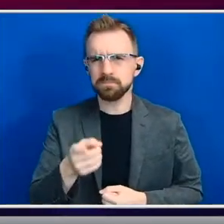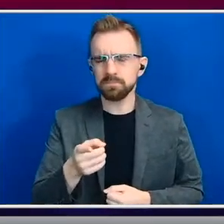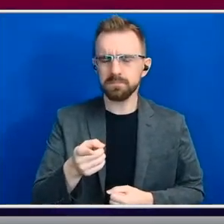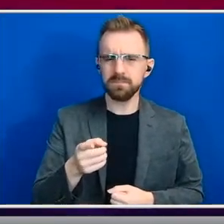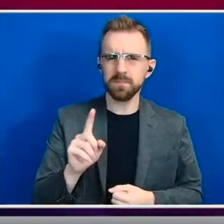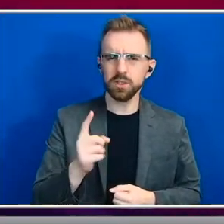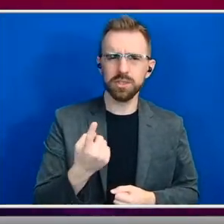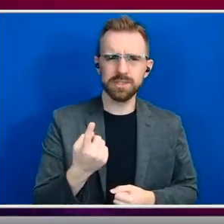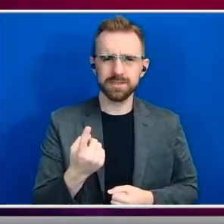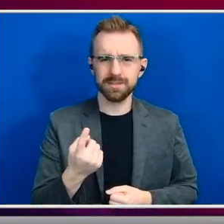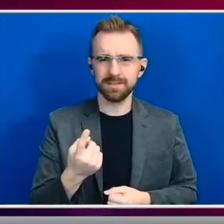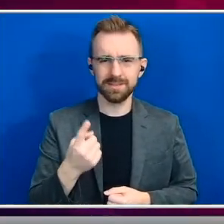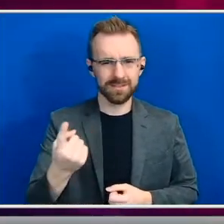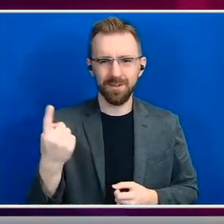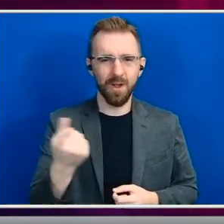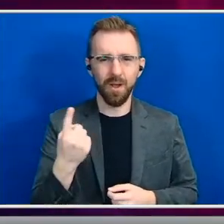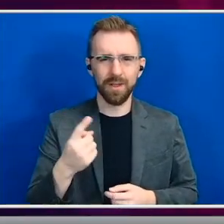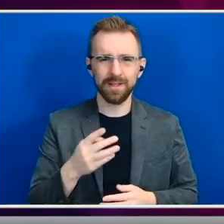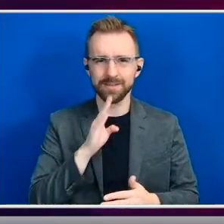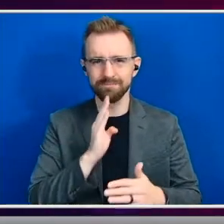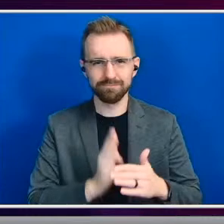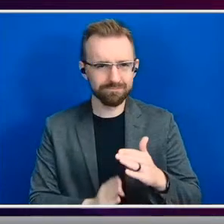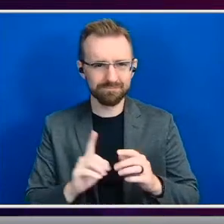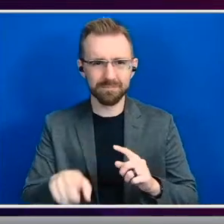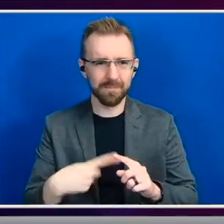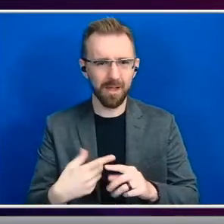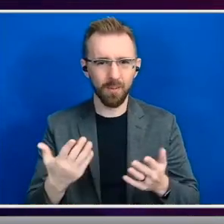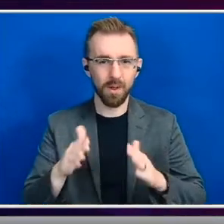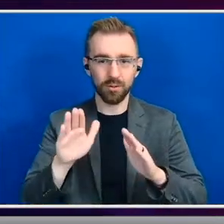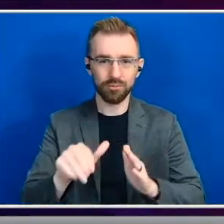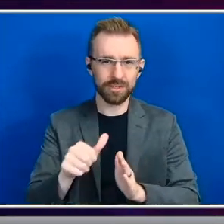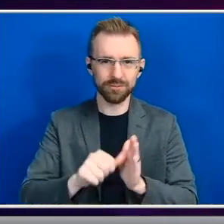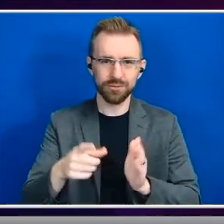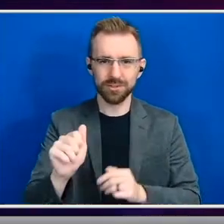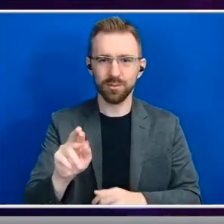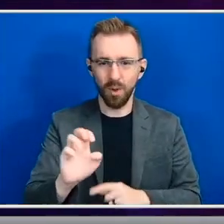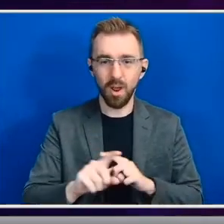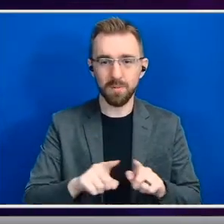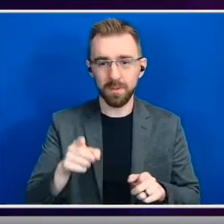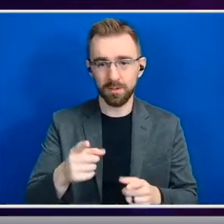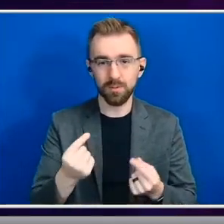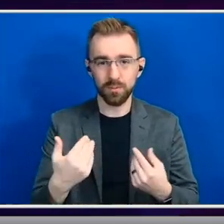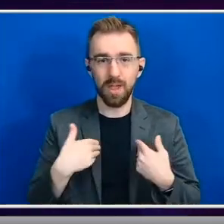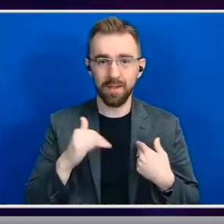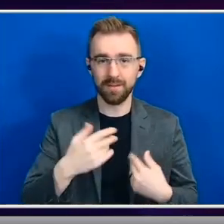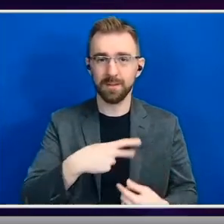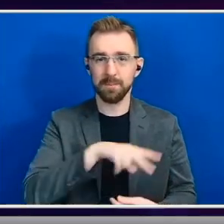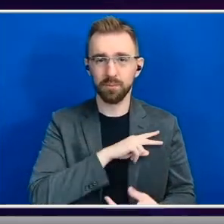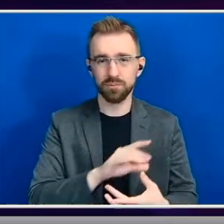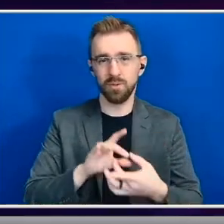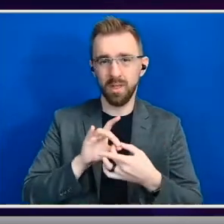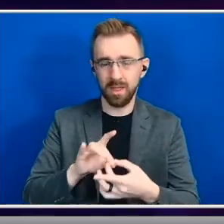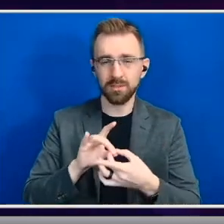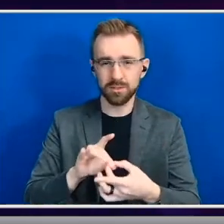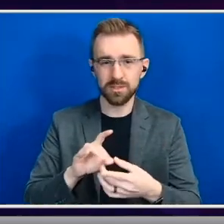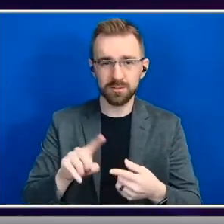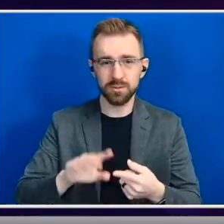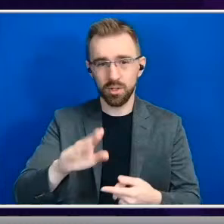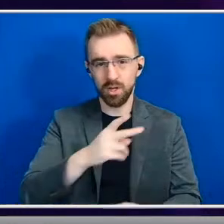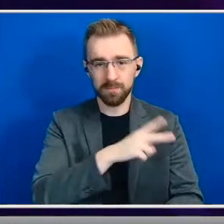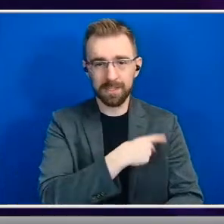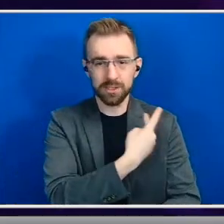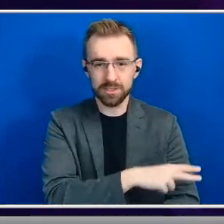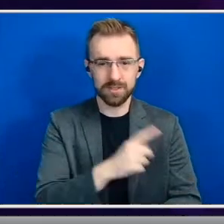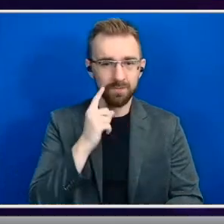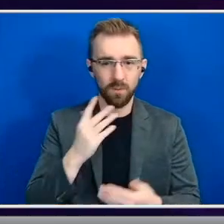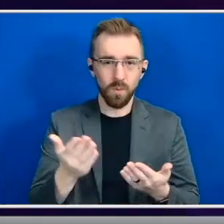you're always modest about what a great surgeon you are, but you do have this personal connection to your patients for what sounds like